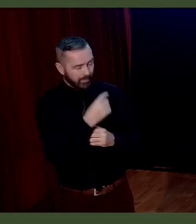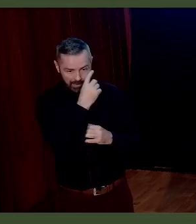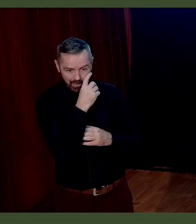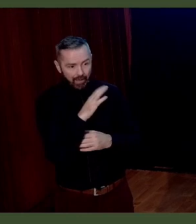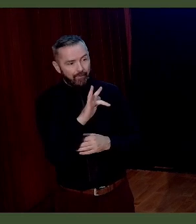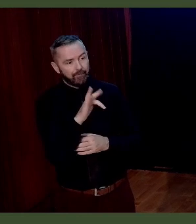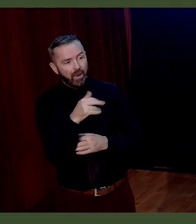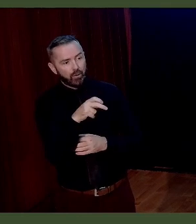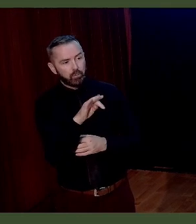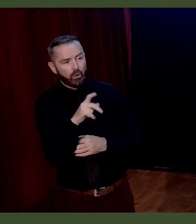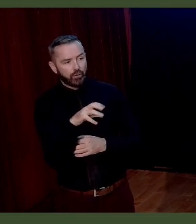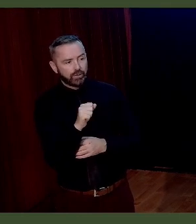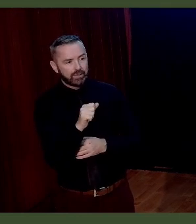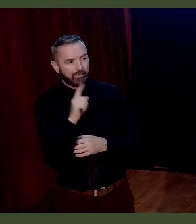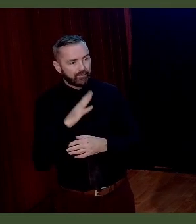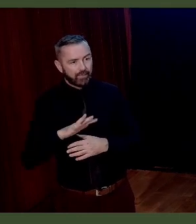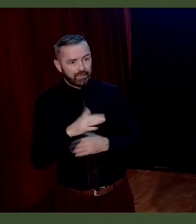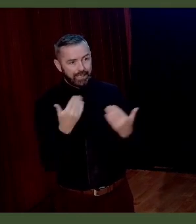were now coming in at